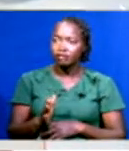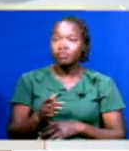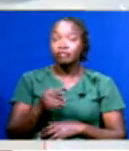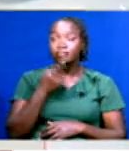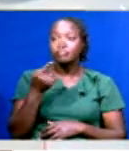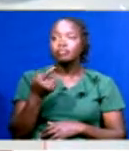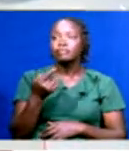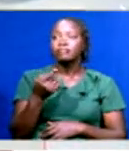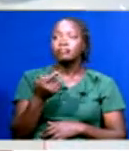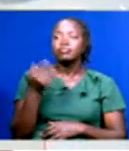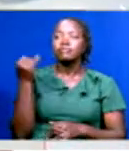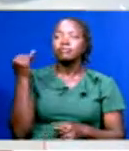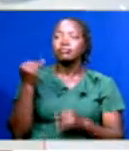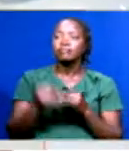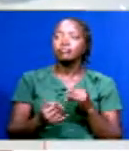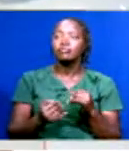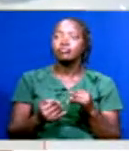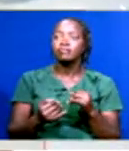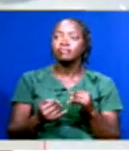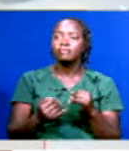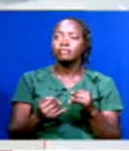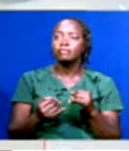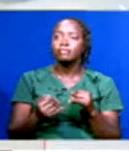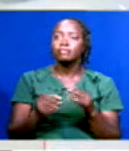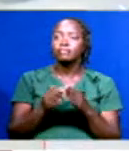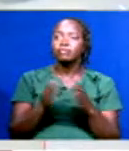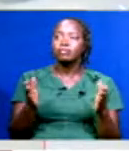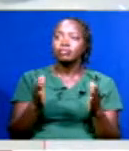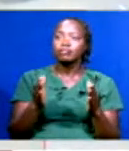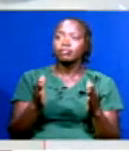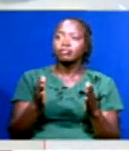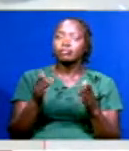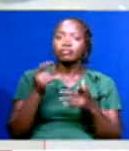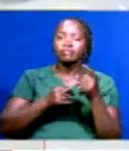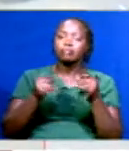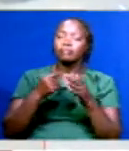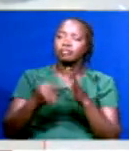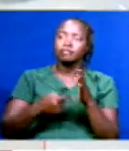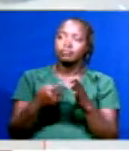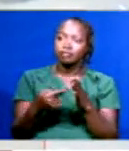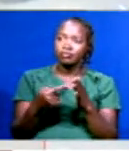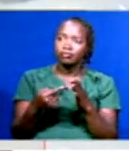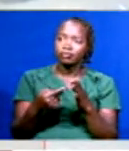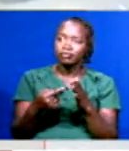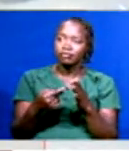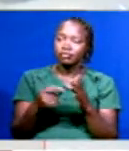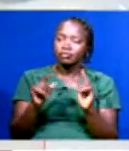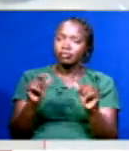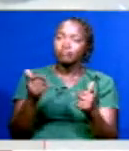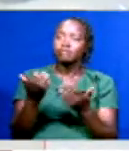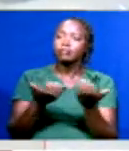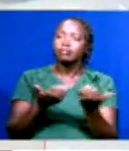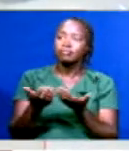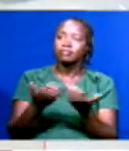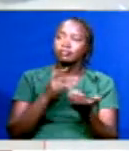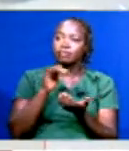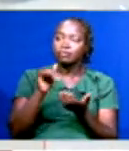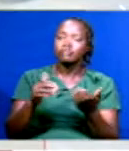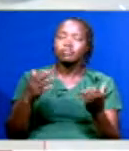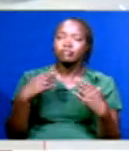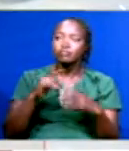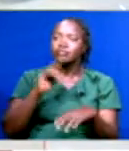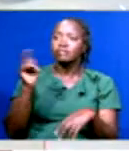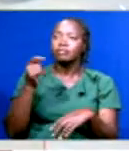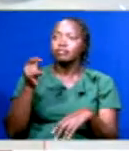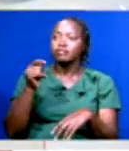that has come to an end. We are going to open up the milk industry. We are going to open up the gas business so that the people of Kenya